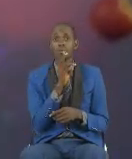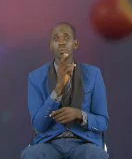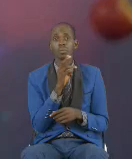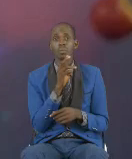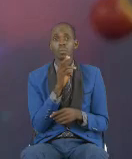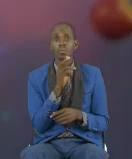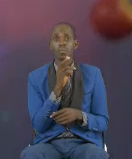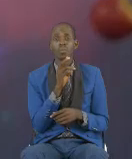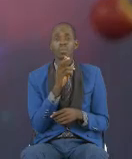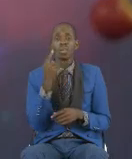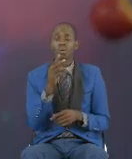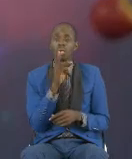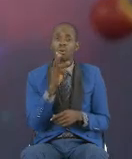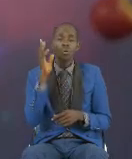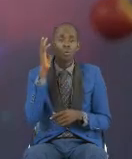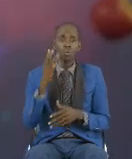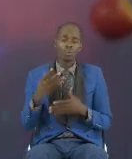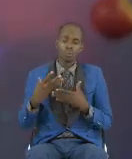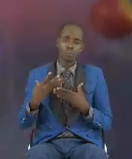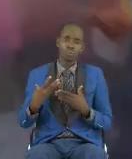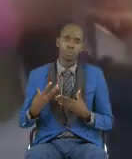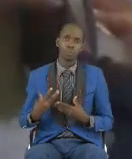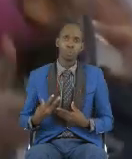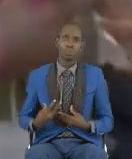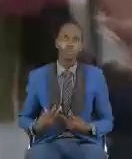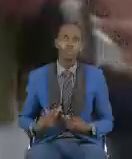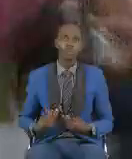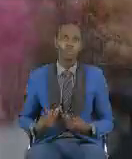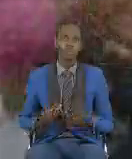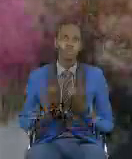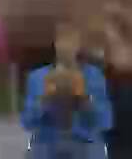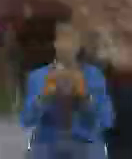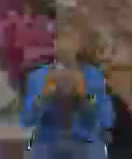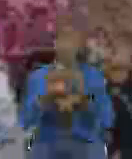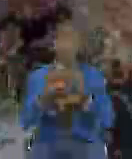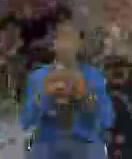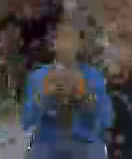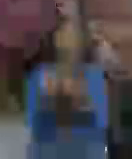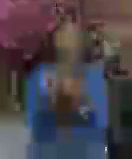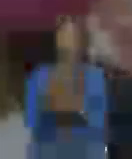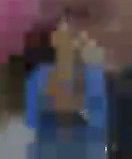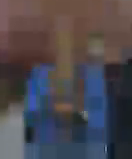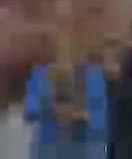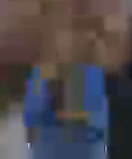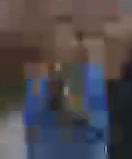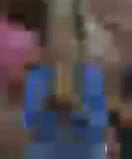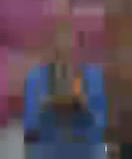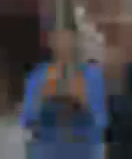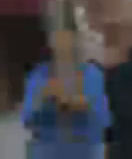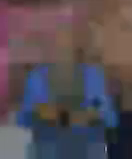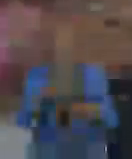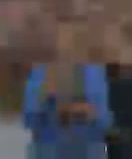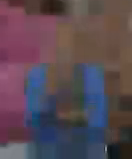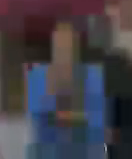will soothe all the dryness of your life. The food